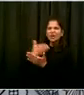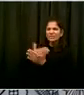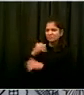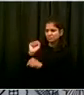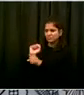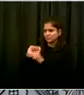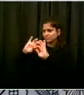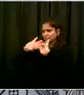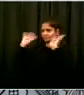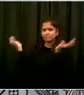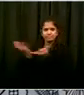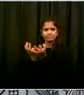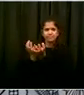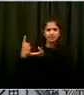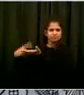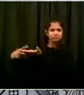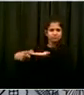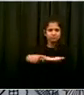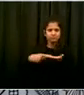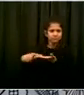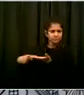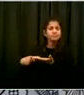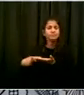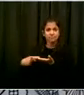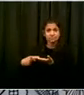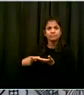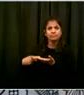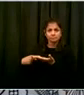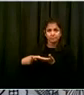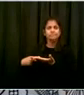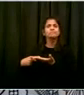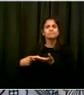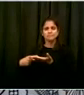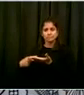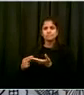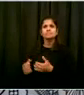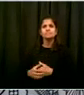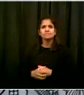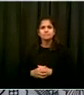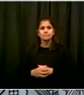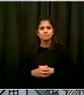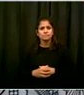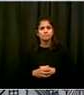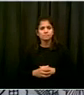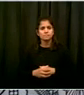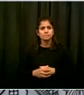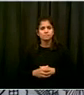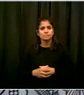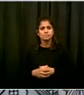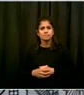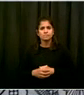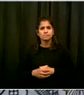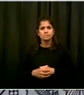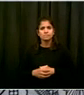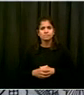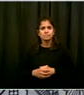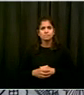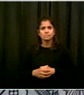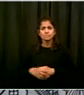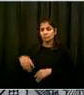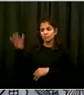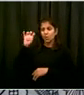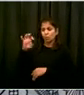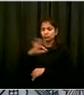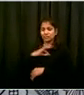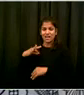day that you didn't think that approach was legal. At this point, are you going to be providing those personnel? And if so, are they NYPD or